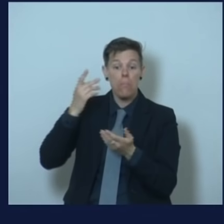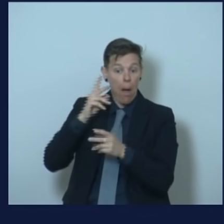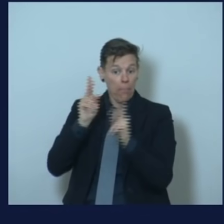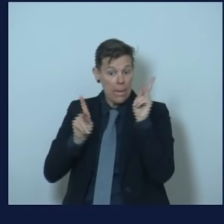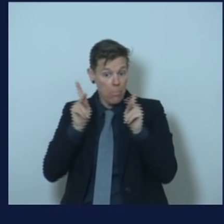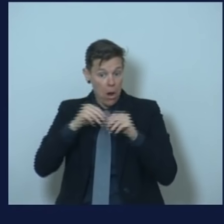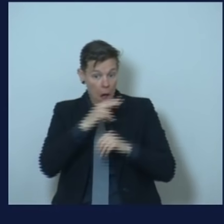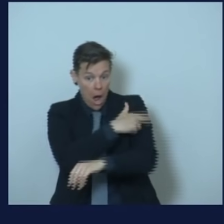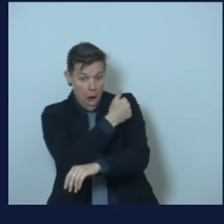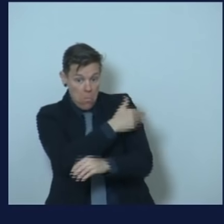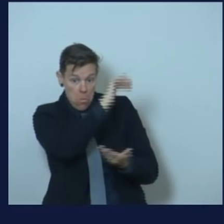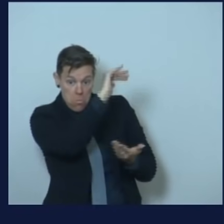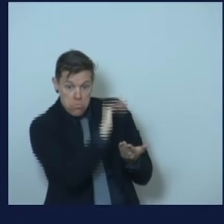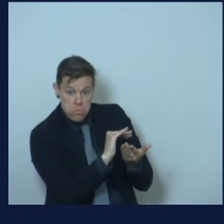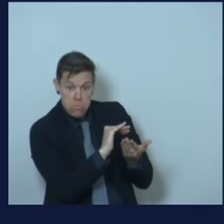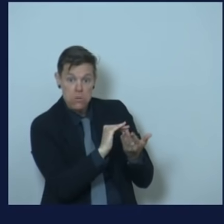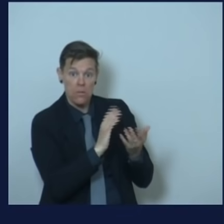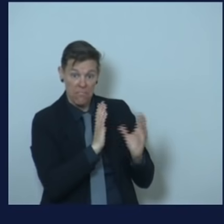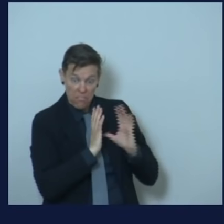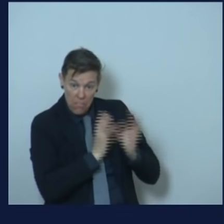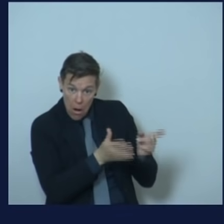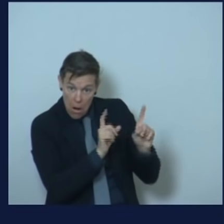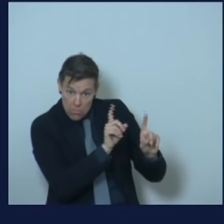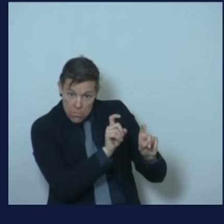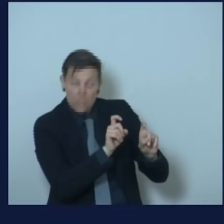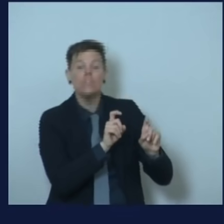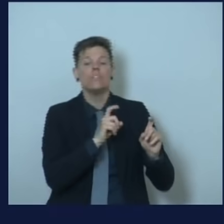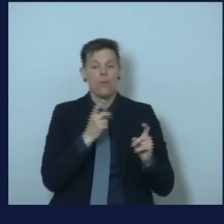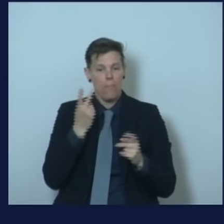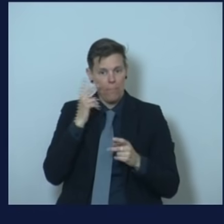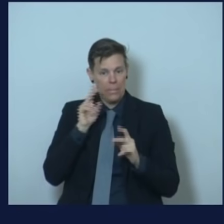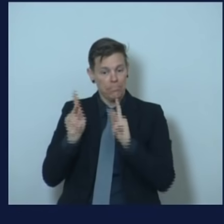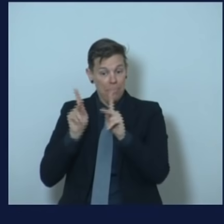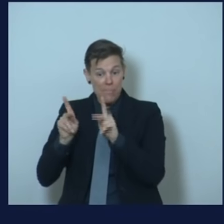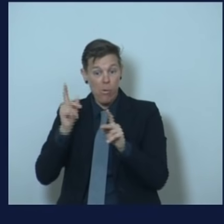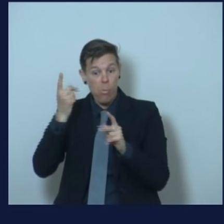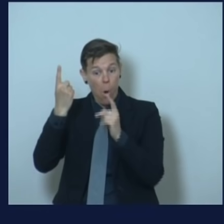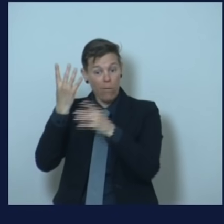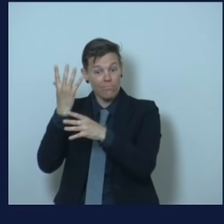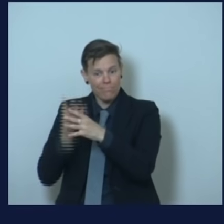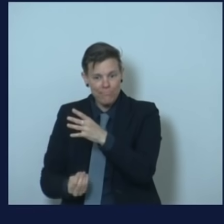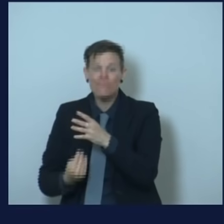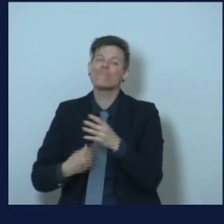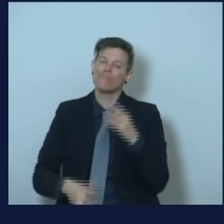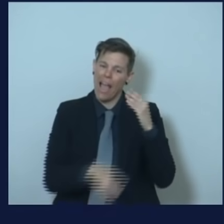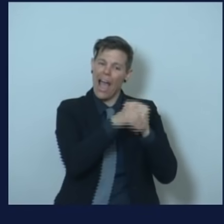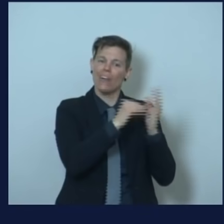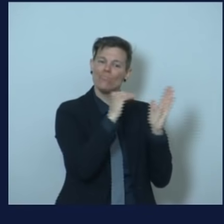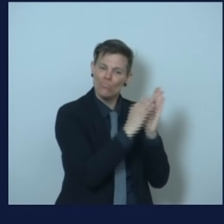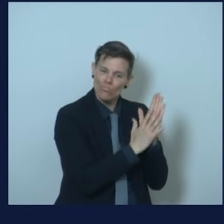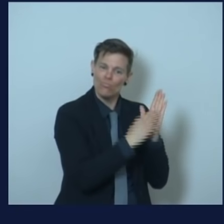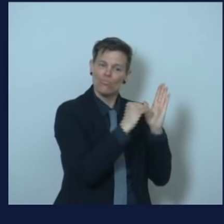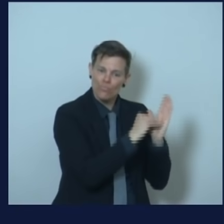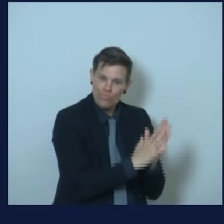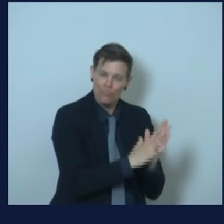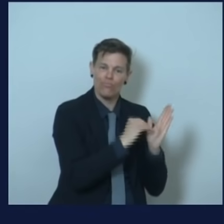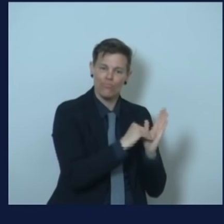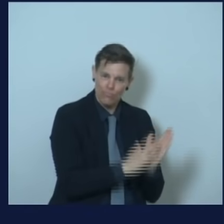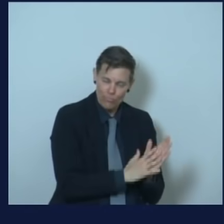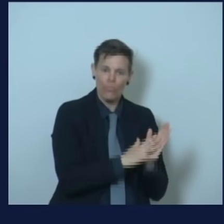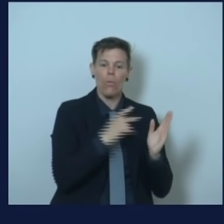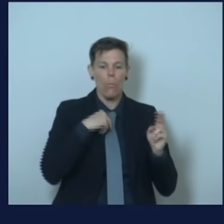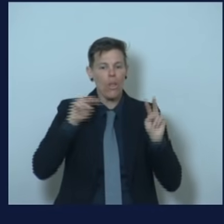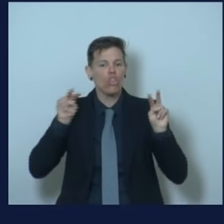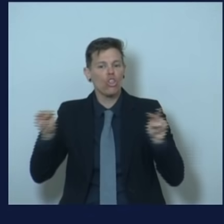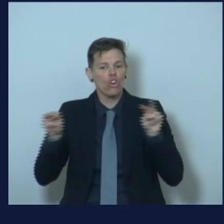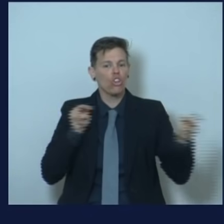every single tragedy every single day, then we're going to know unequivocally whether enough people are socially distancing and are